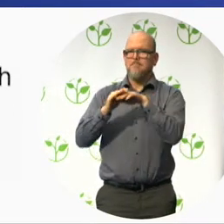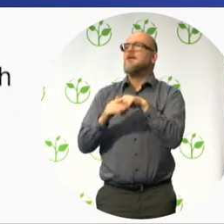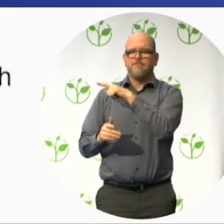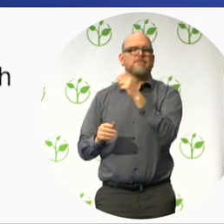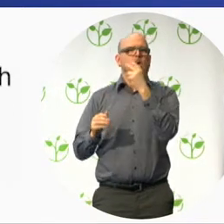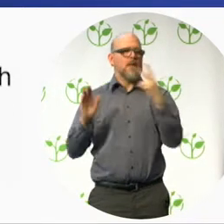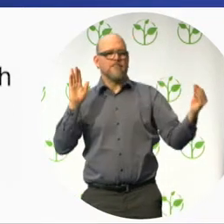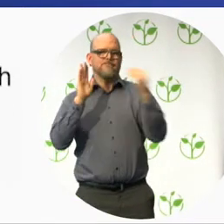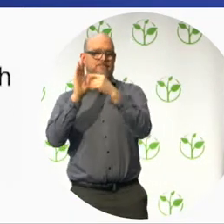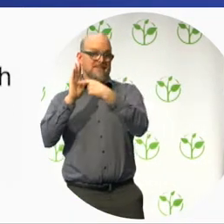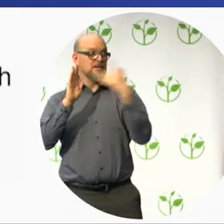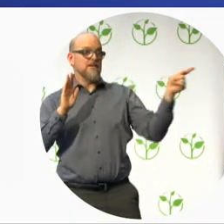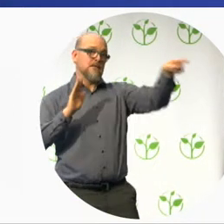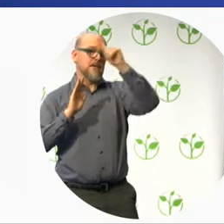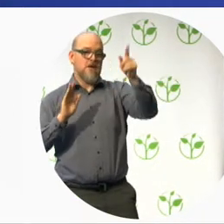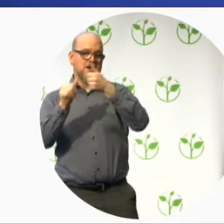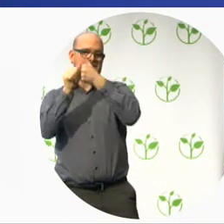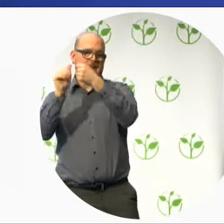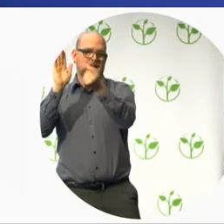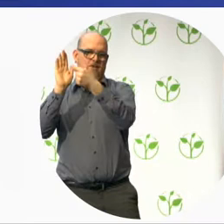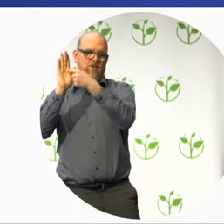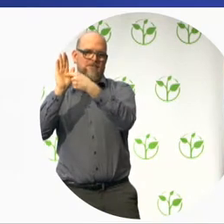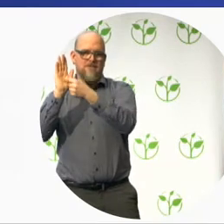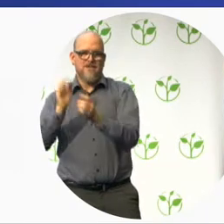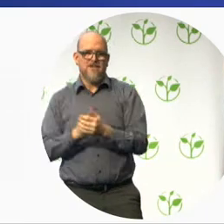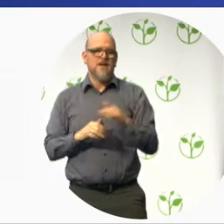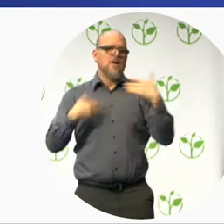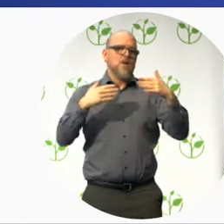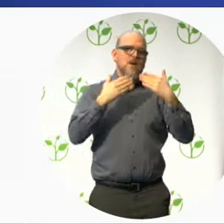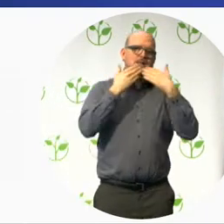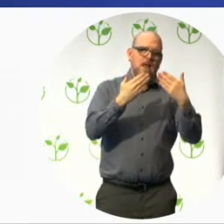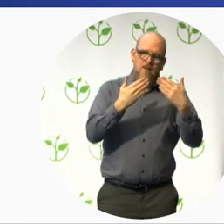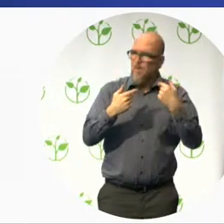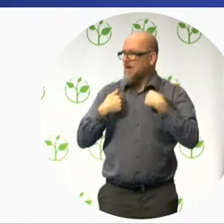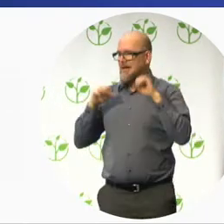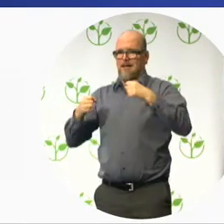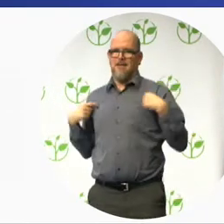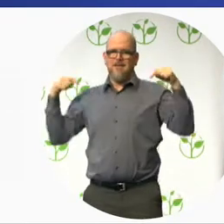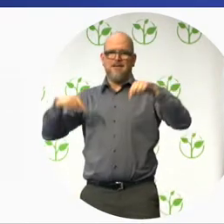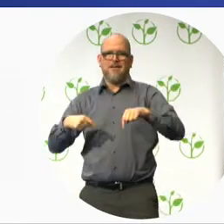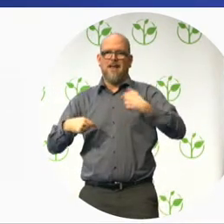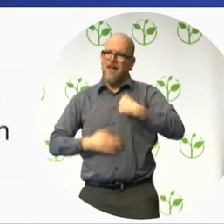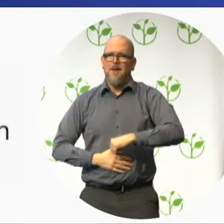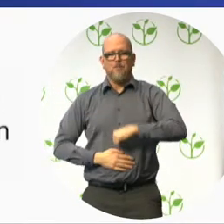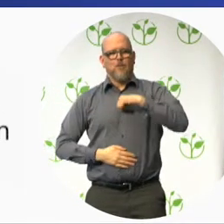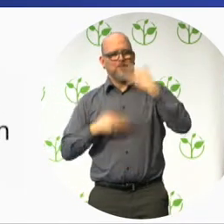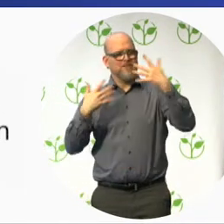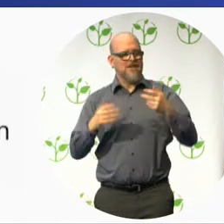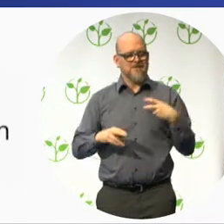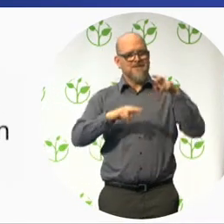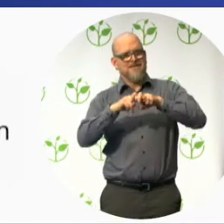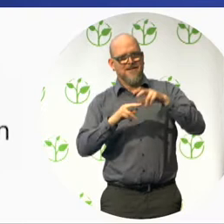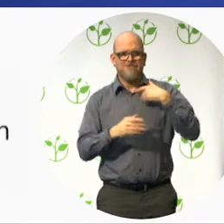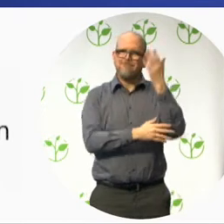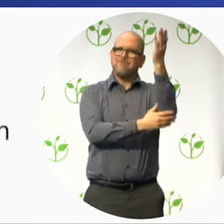up. Thank you very much for having us here today. We're very proud of this award, and I am honored to be